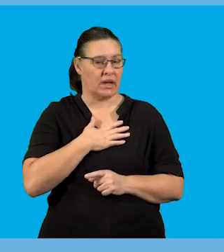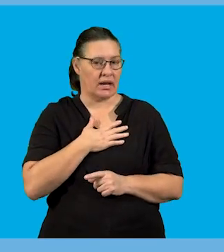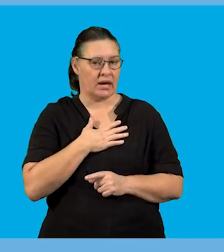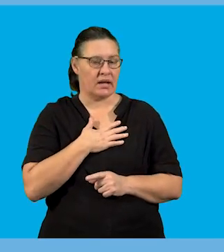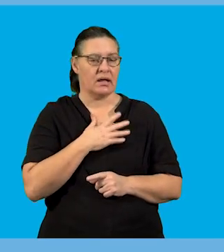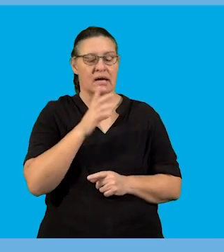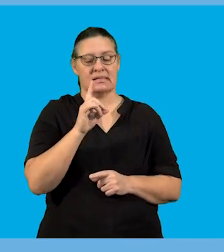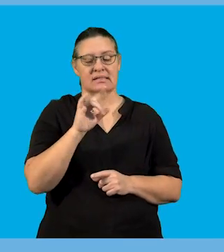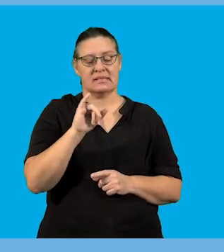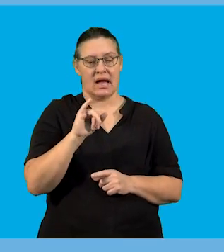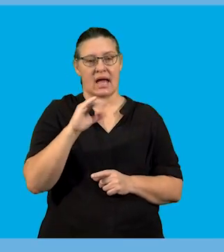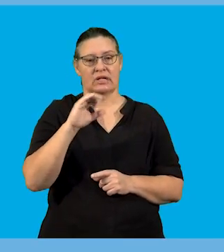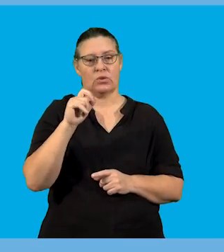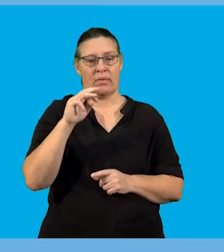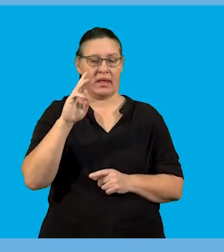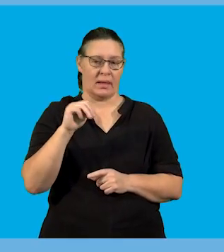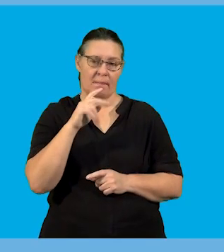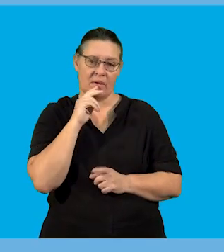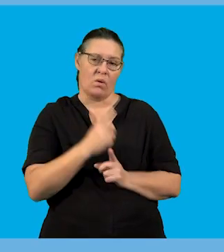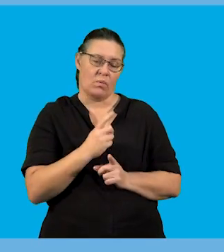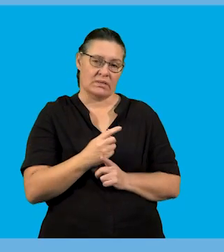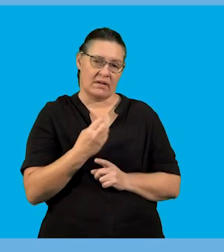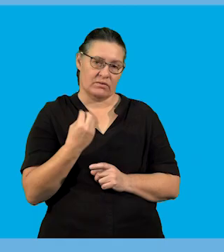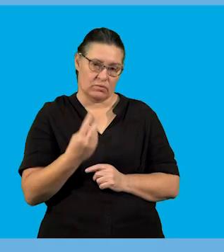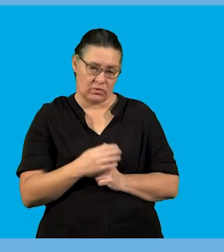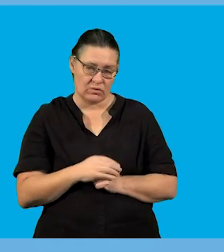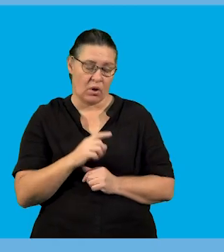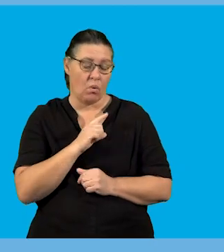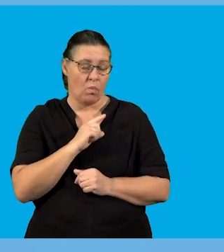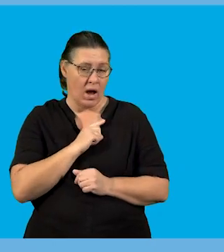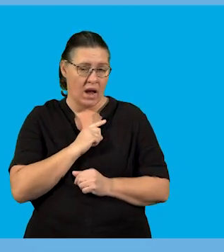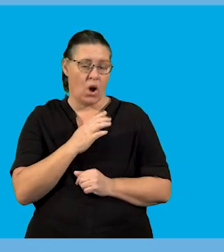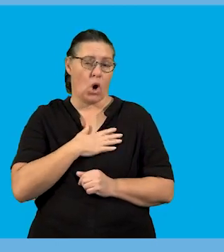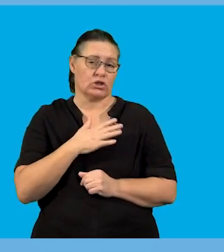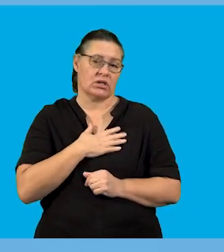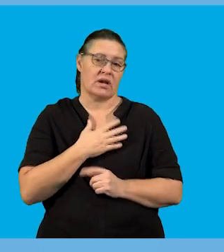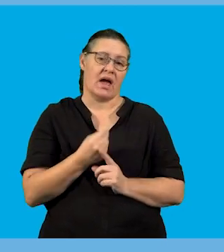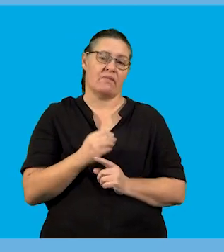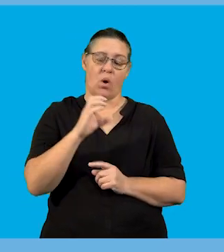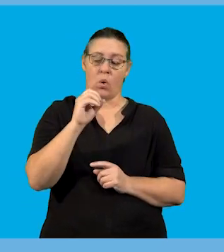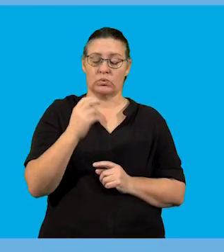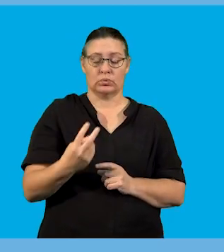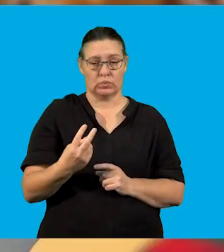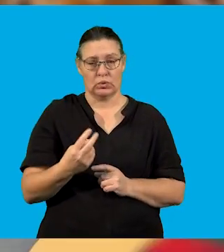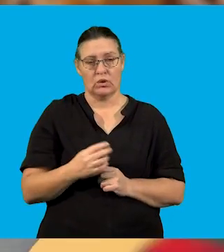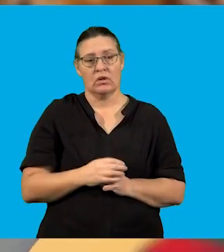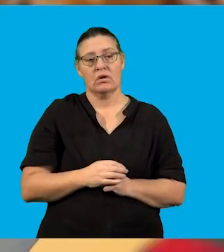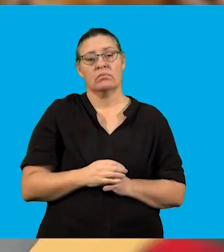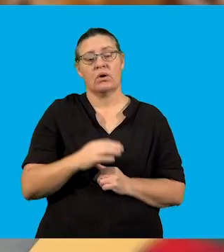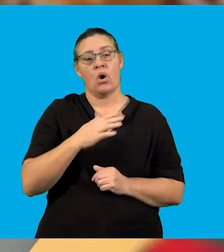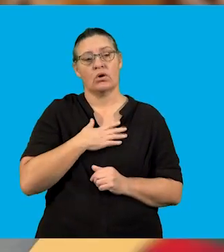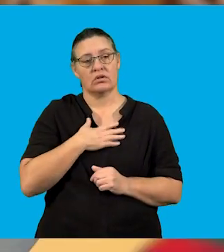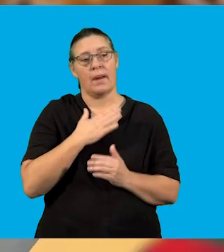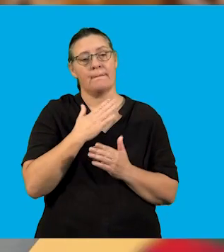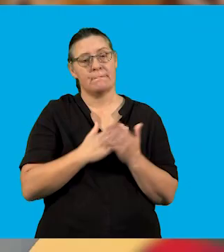a diatomic molecule. Now, there is a reason why oxygen is written as O2. Remember that oxygen